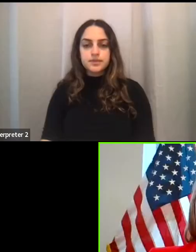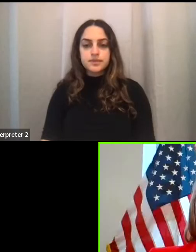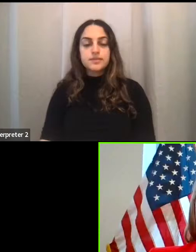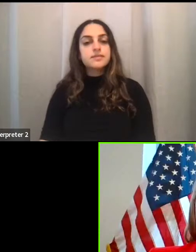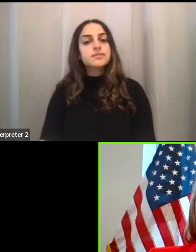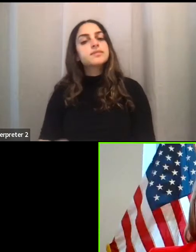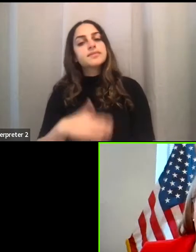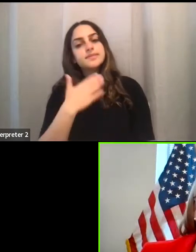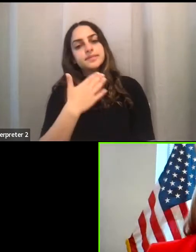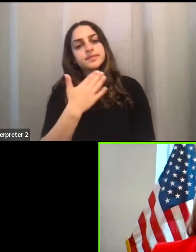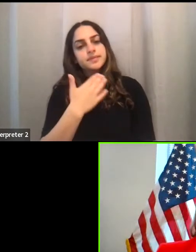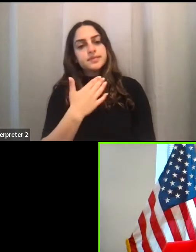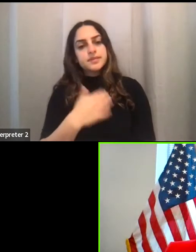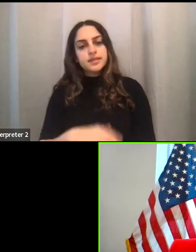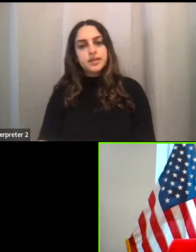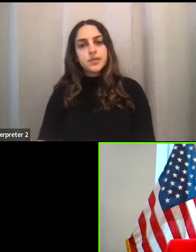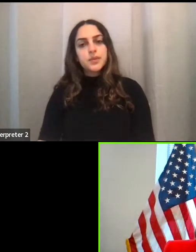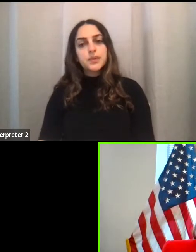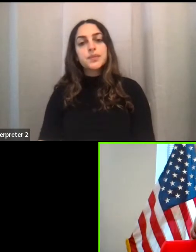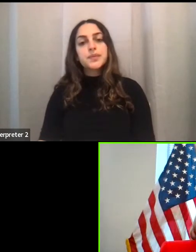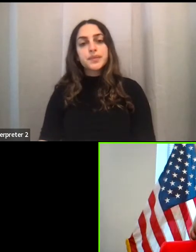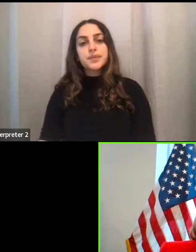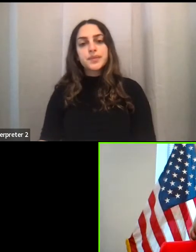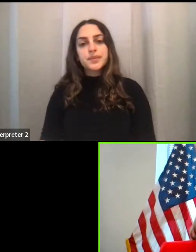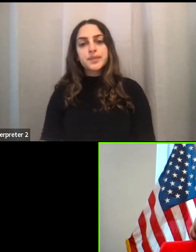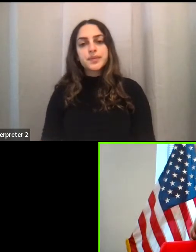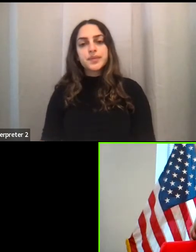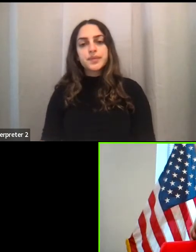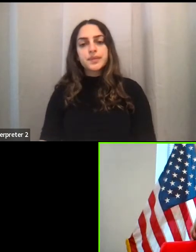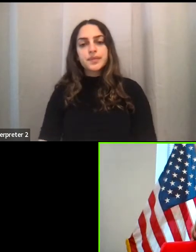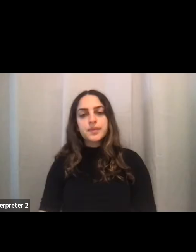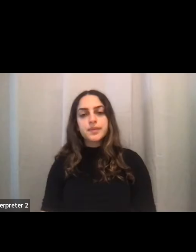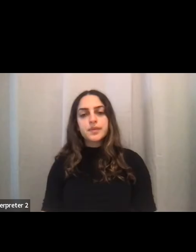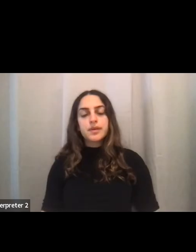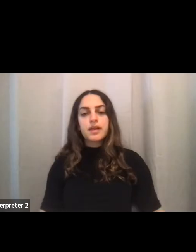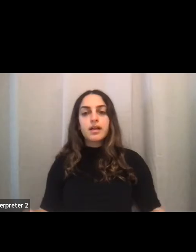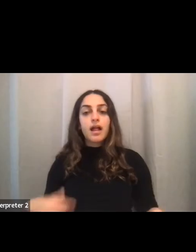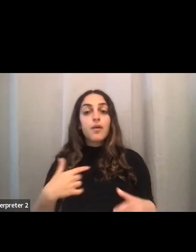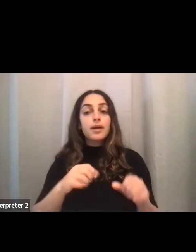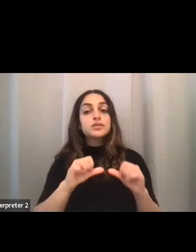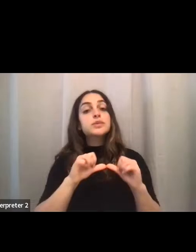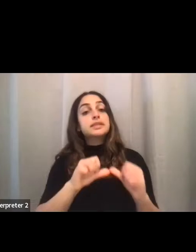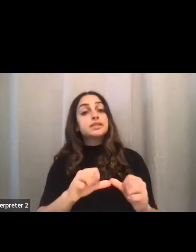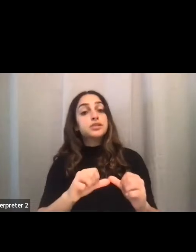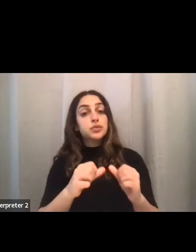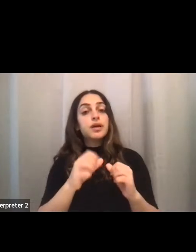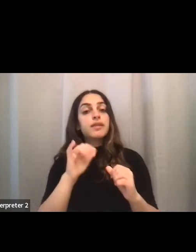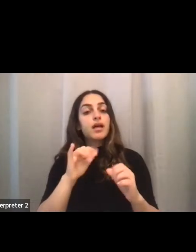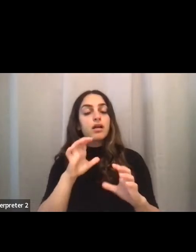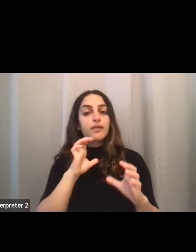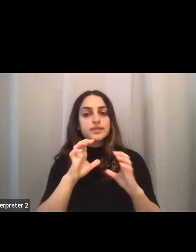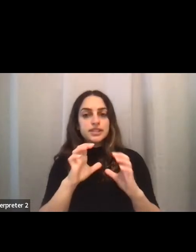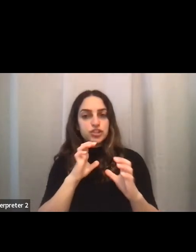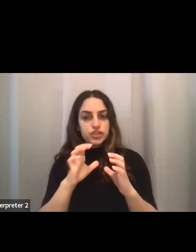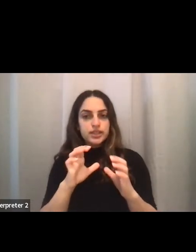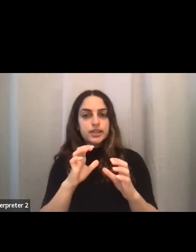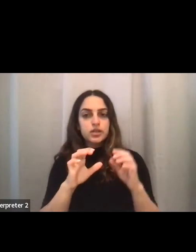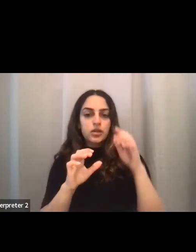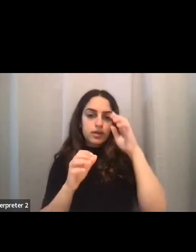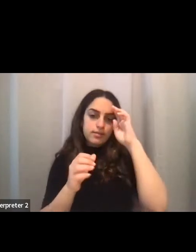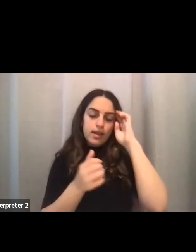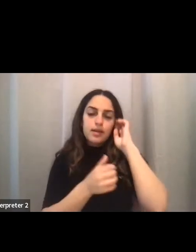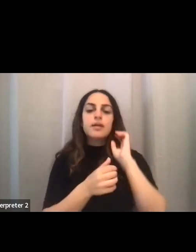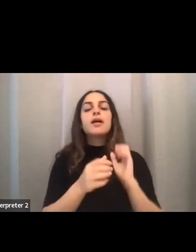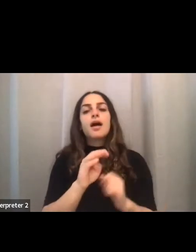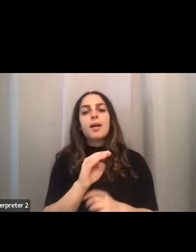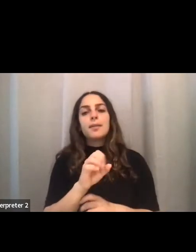thank you um and uh i i wanted to continue on that conversation um that ms allen touched on that